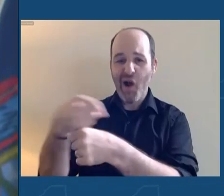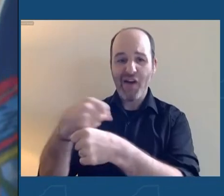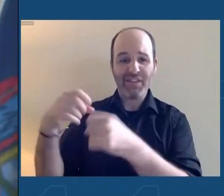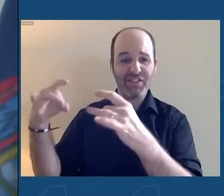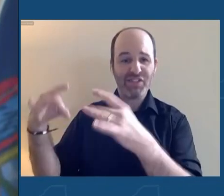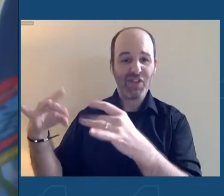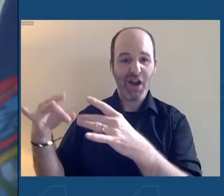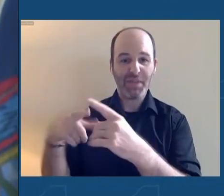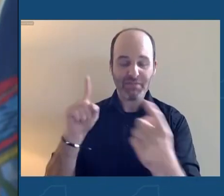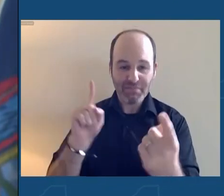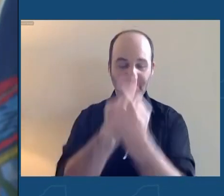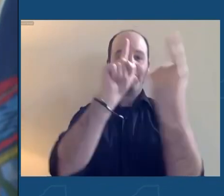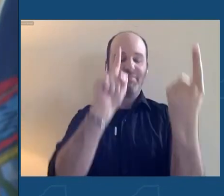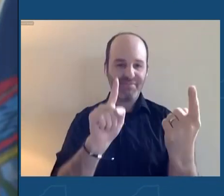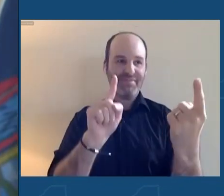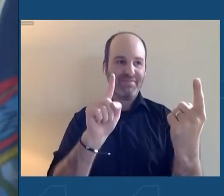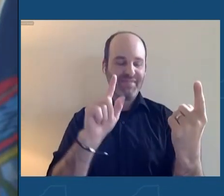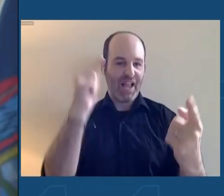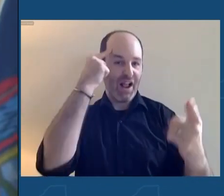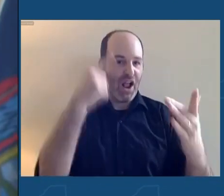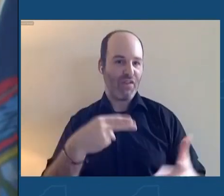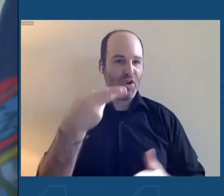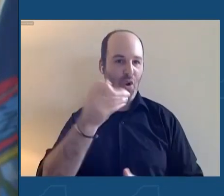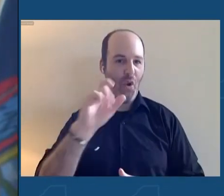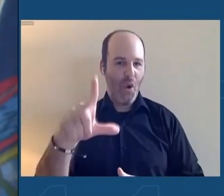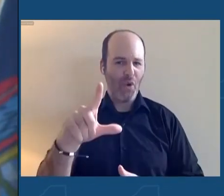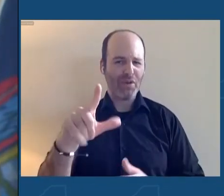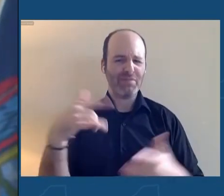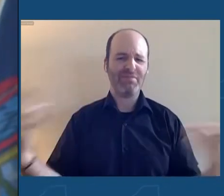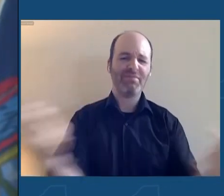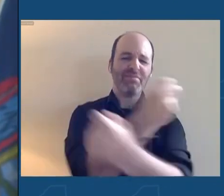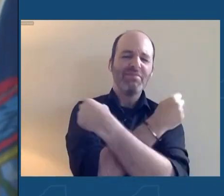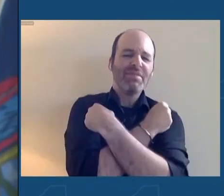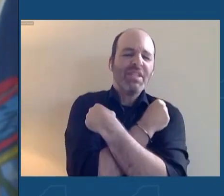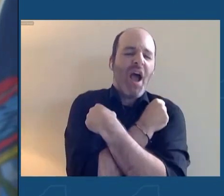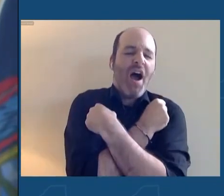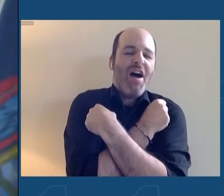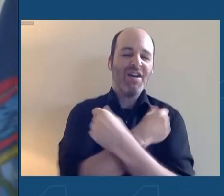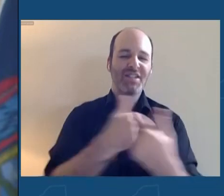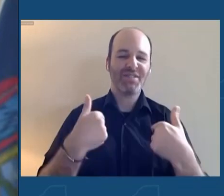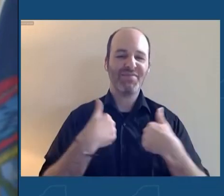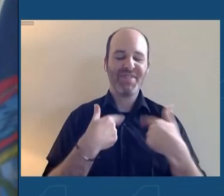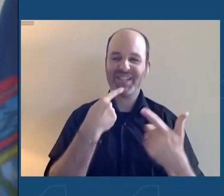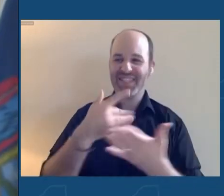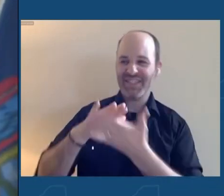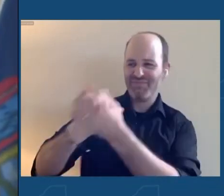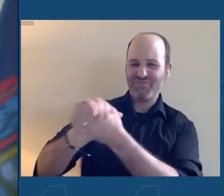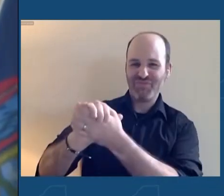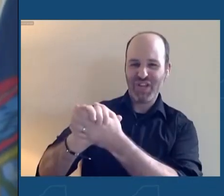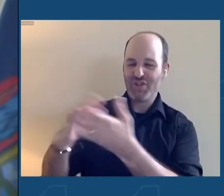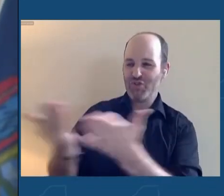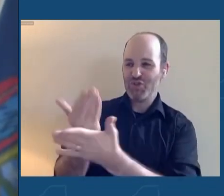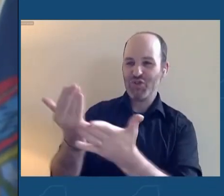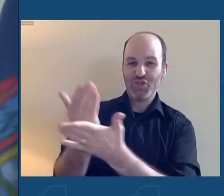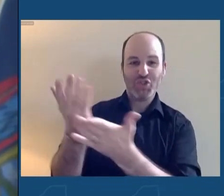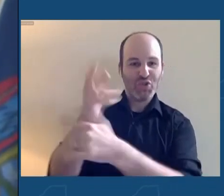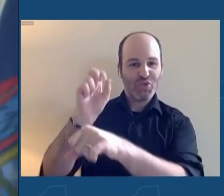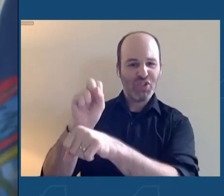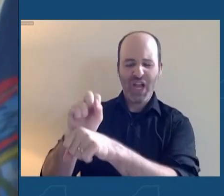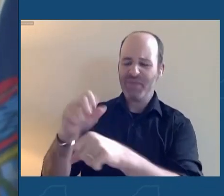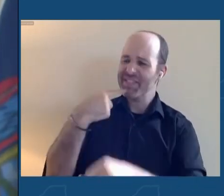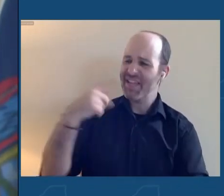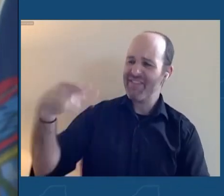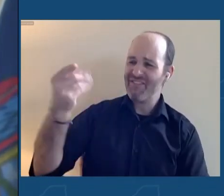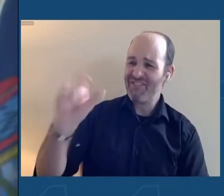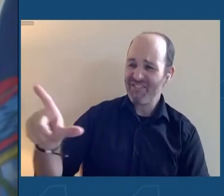right into Governor Hochul. She gave me the biggest hug and congratulated me on my new position and said, "Phil, let me